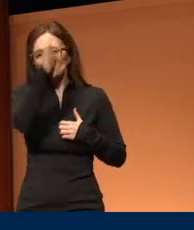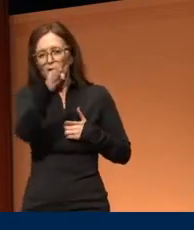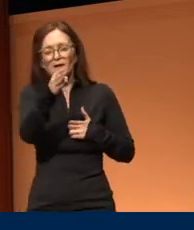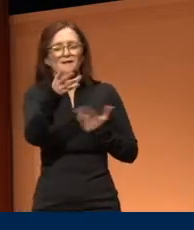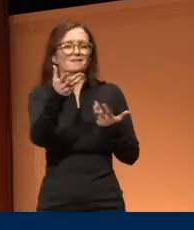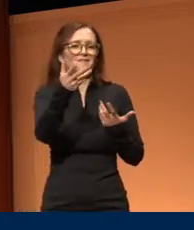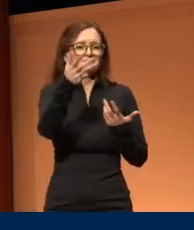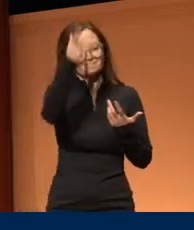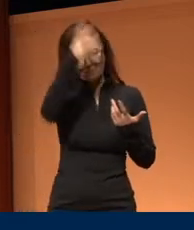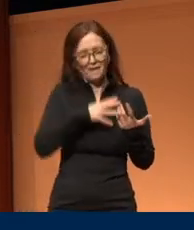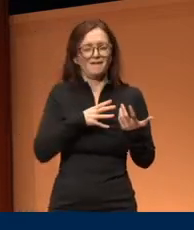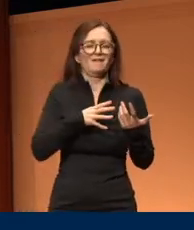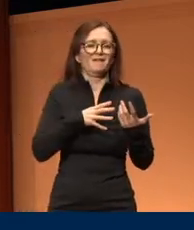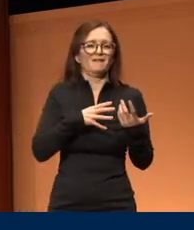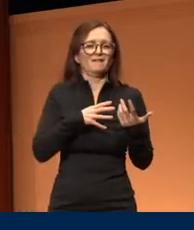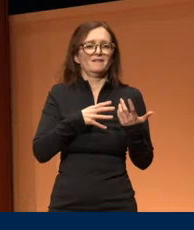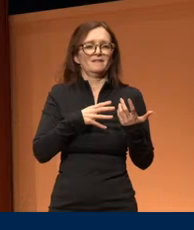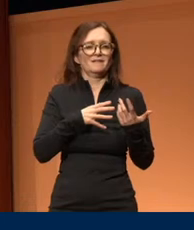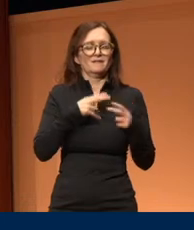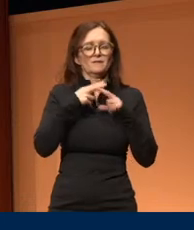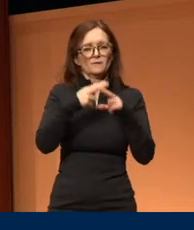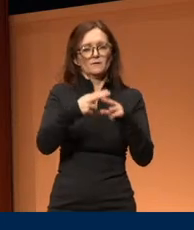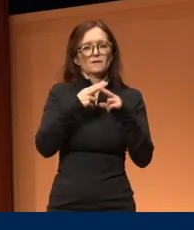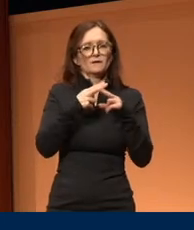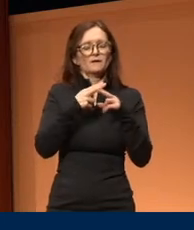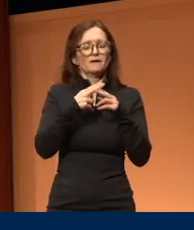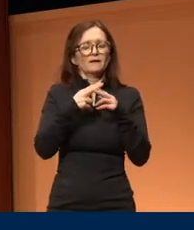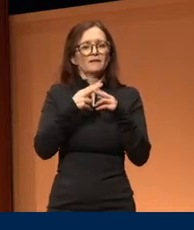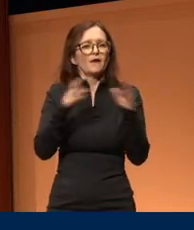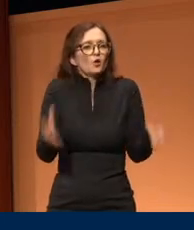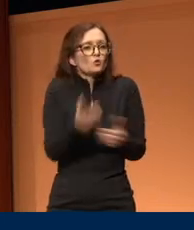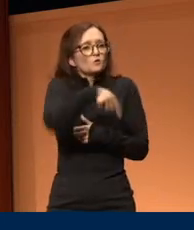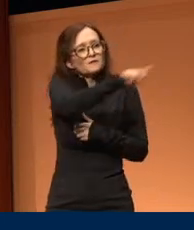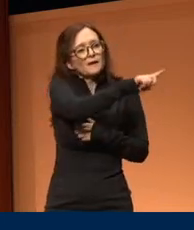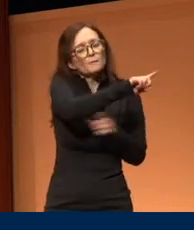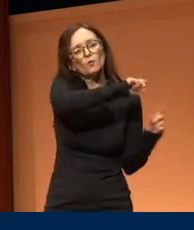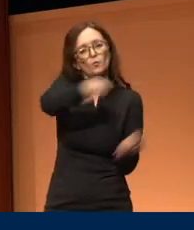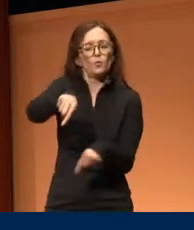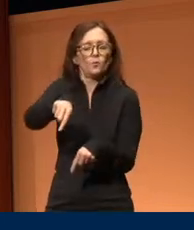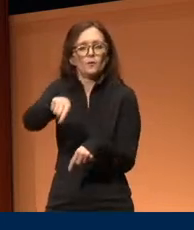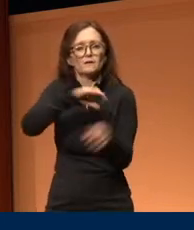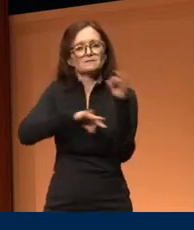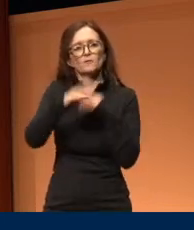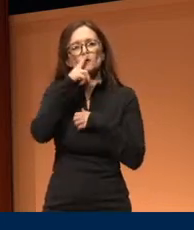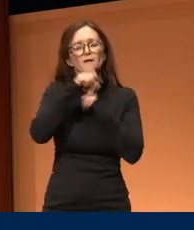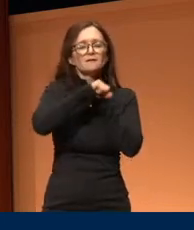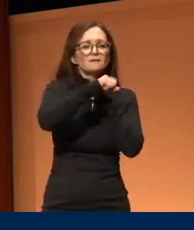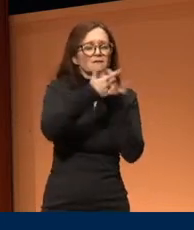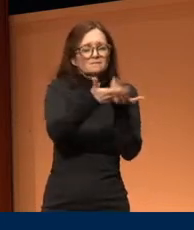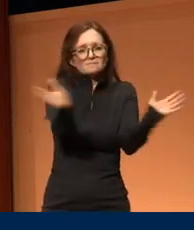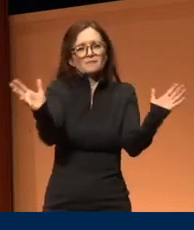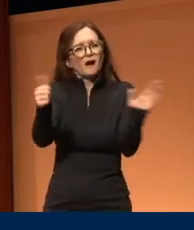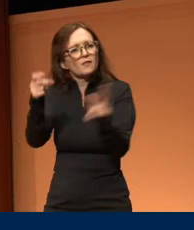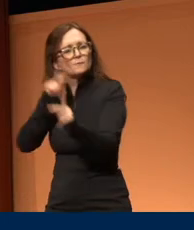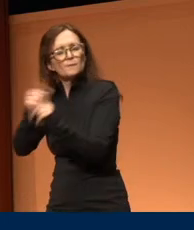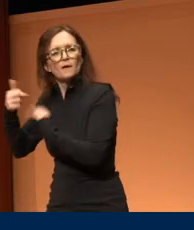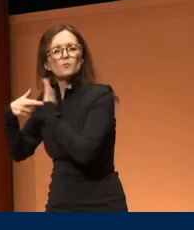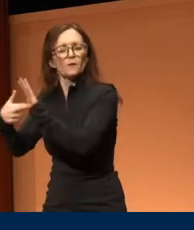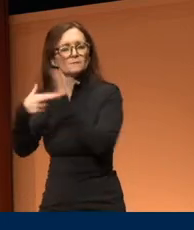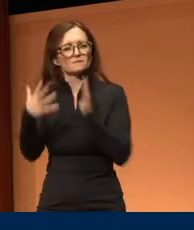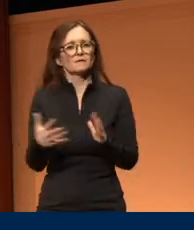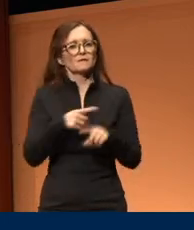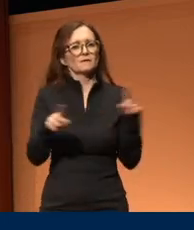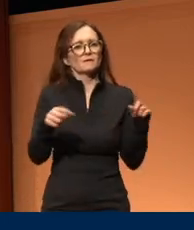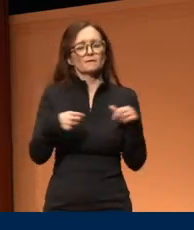of a principle that encourages women to go, but then what kind of women are we sending? Are they truly representative?